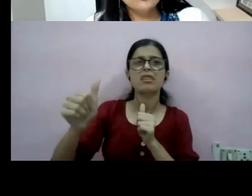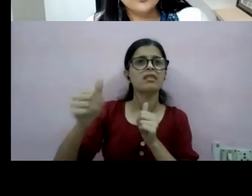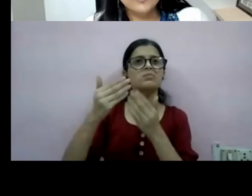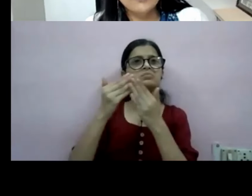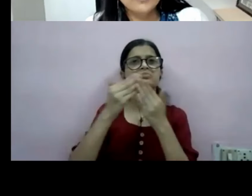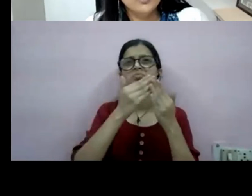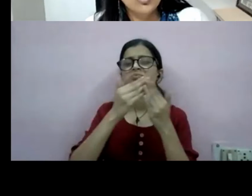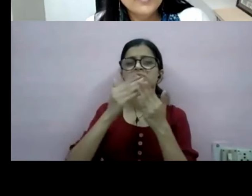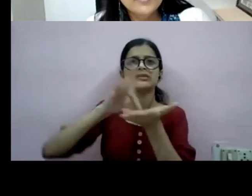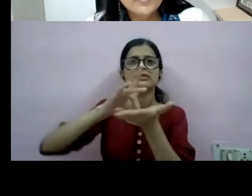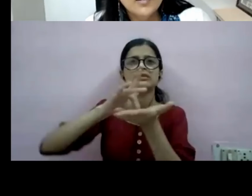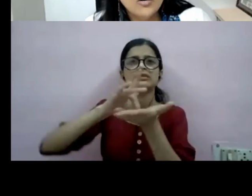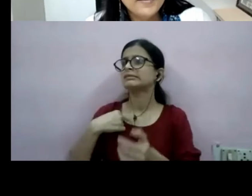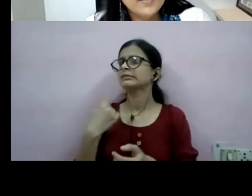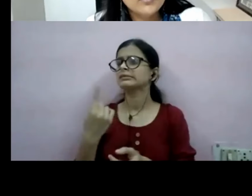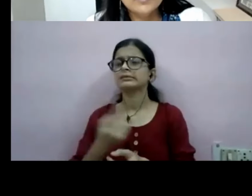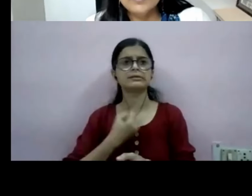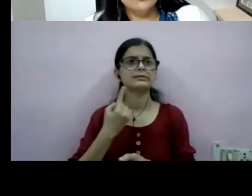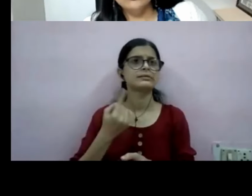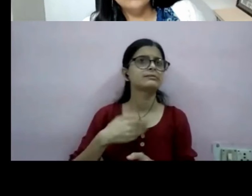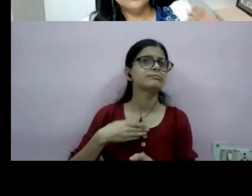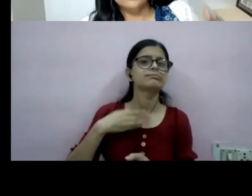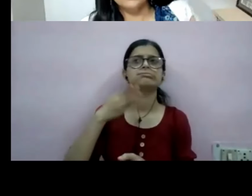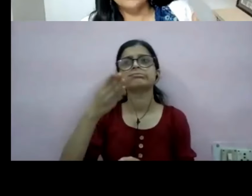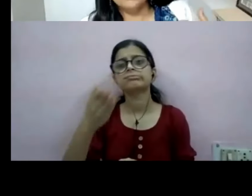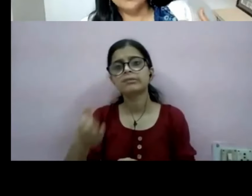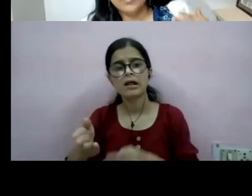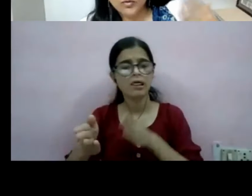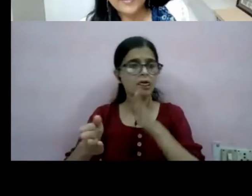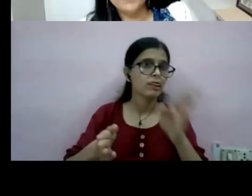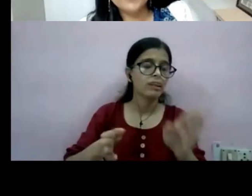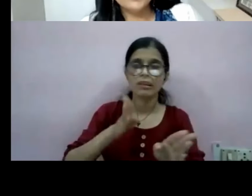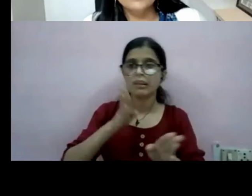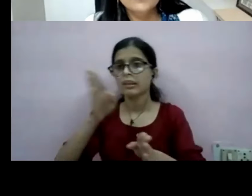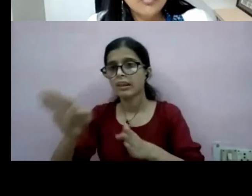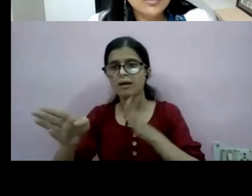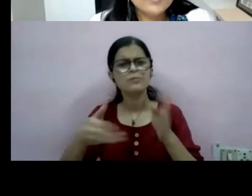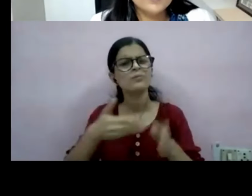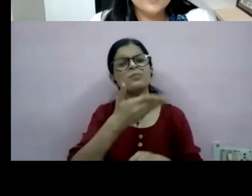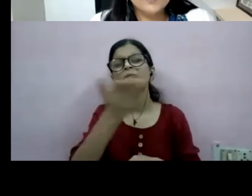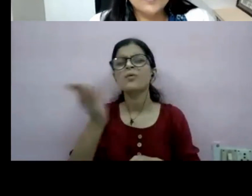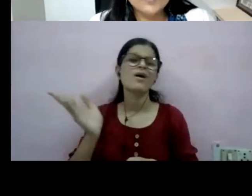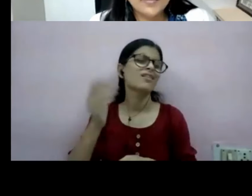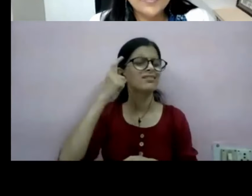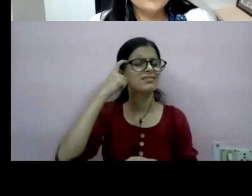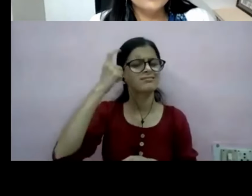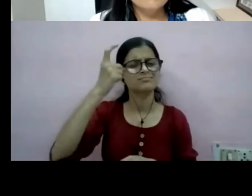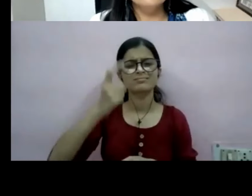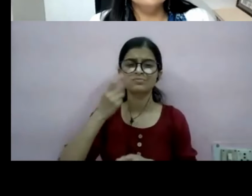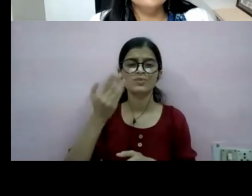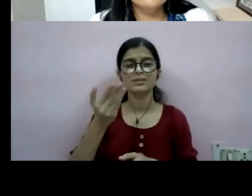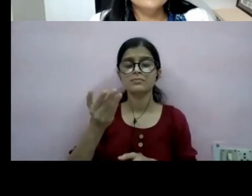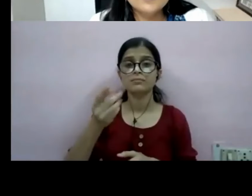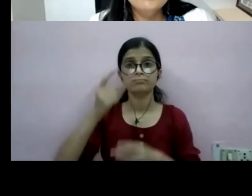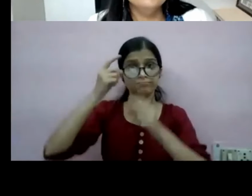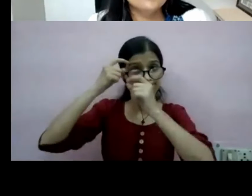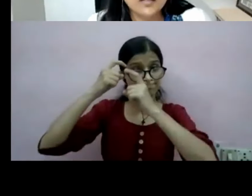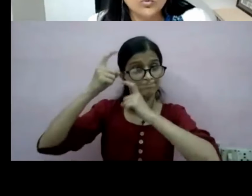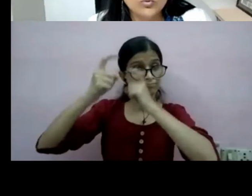them to travel alone, or because, you can imagine what the scenario is like then for girls